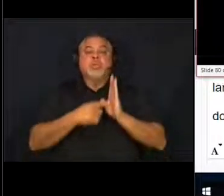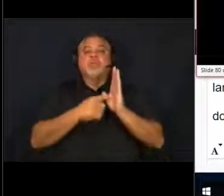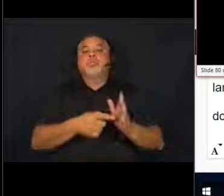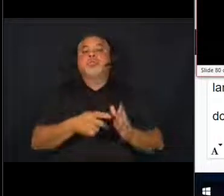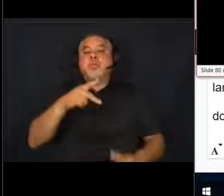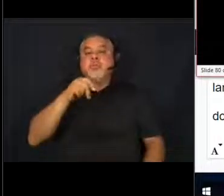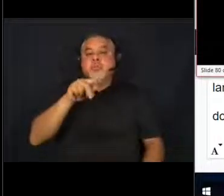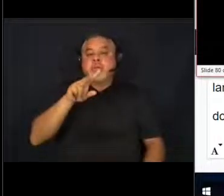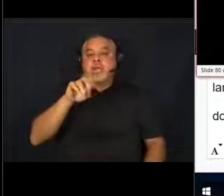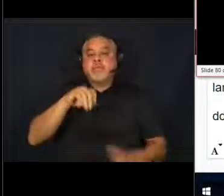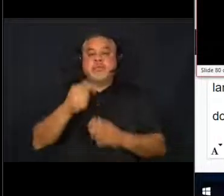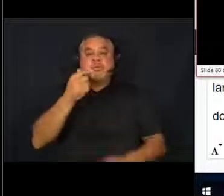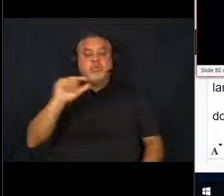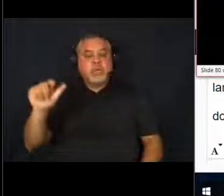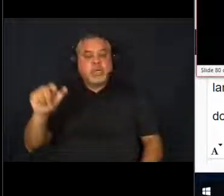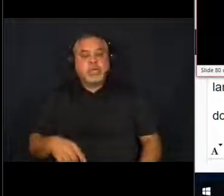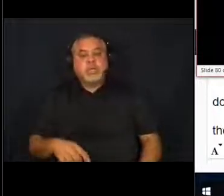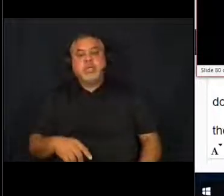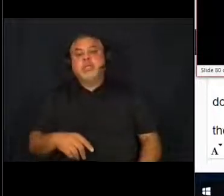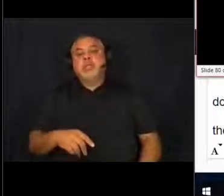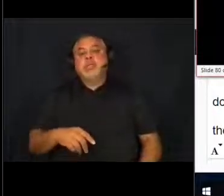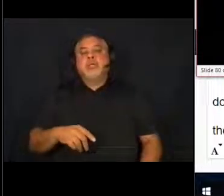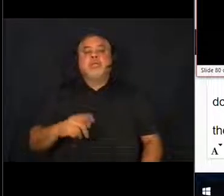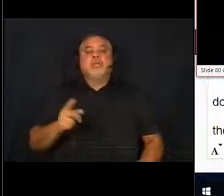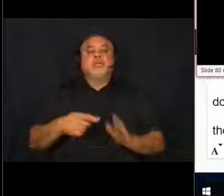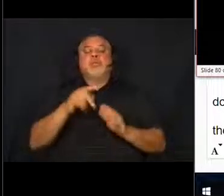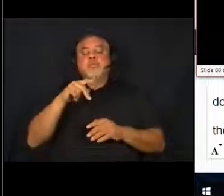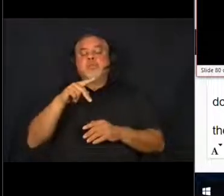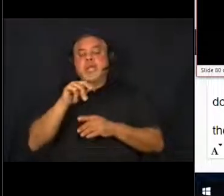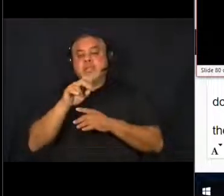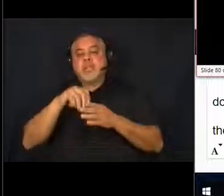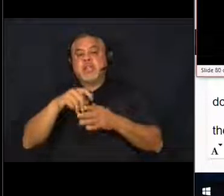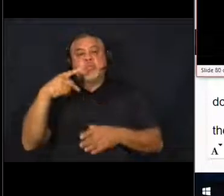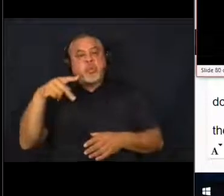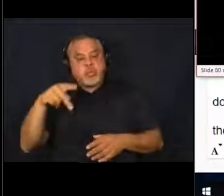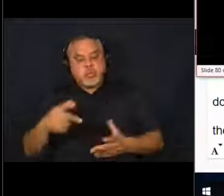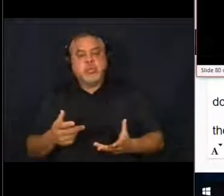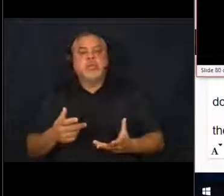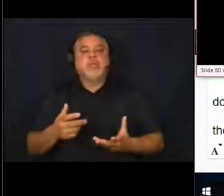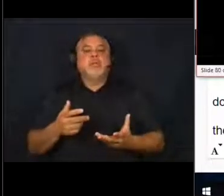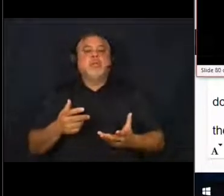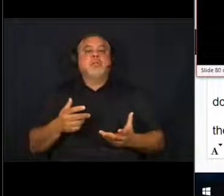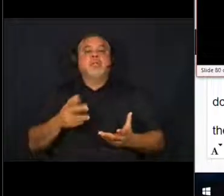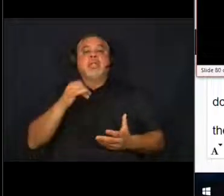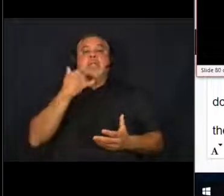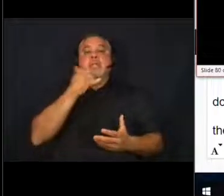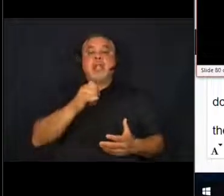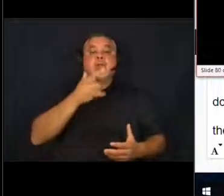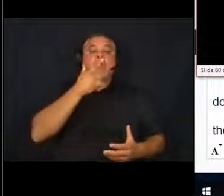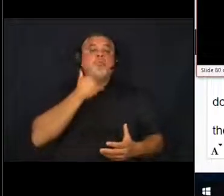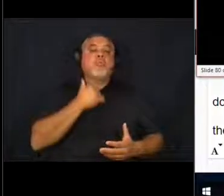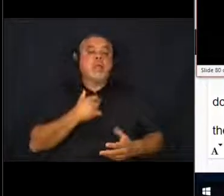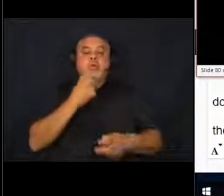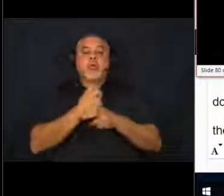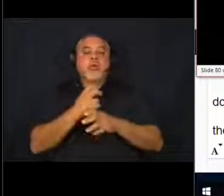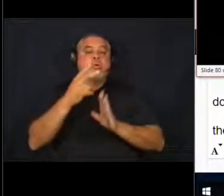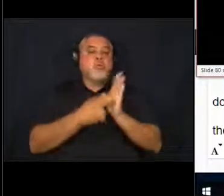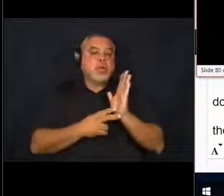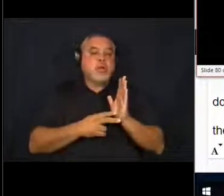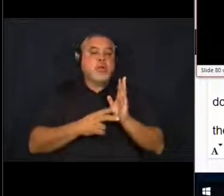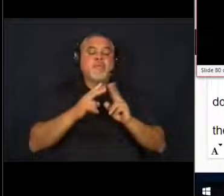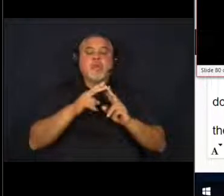passives in green. It shows you the passives in purple, and yellow and red are hard to read or very